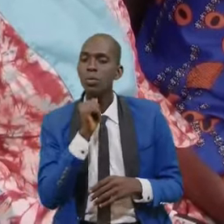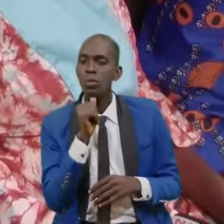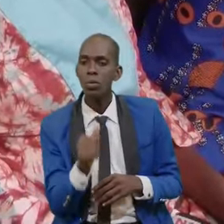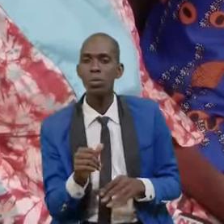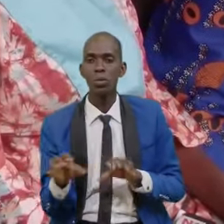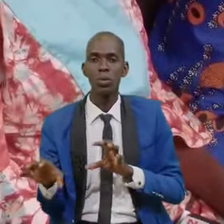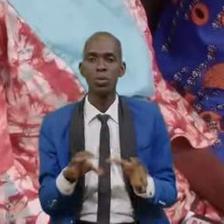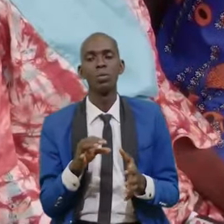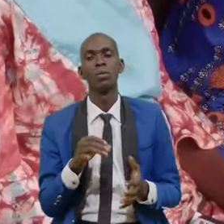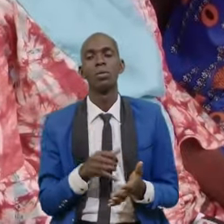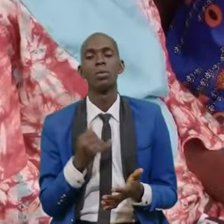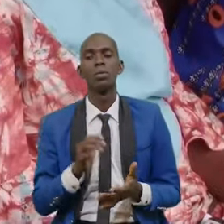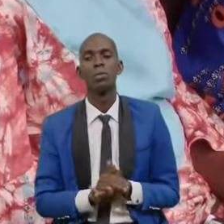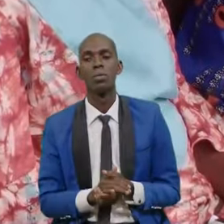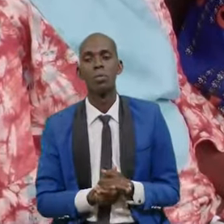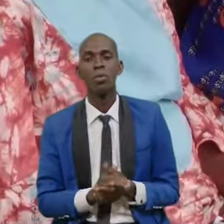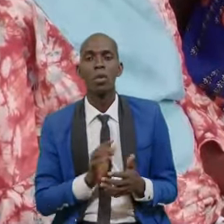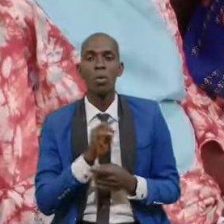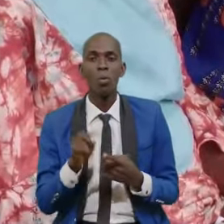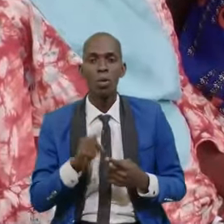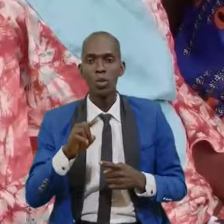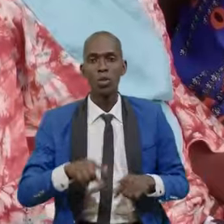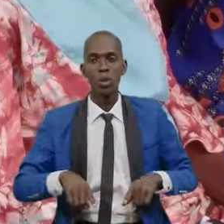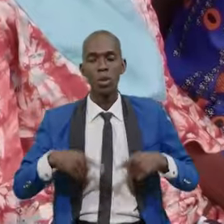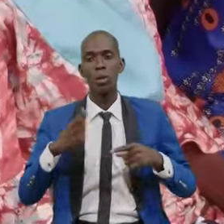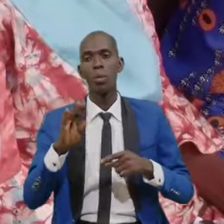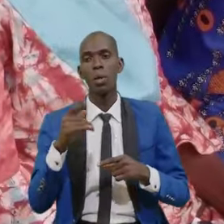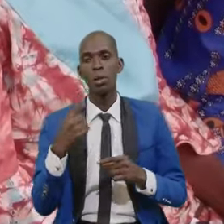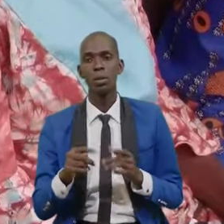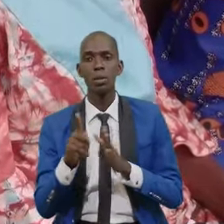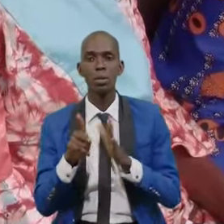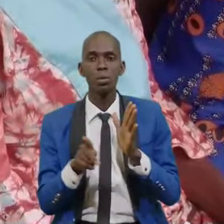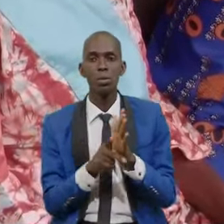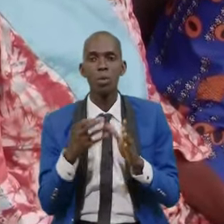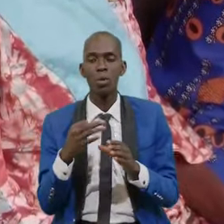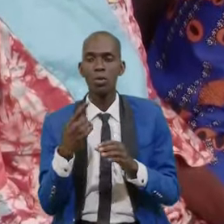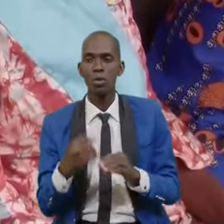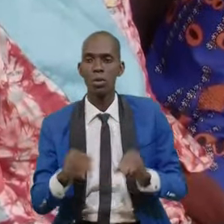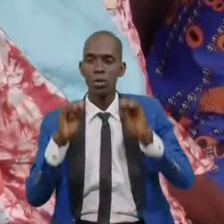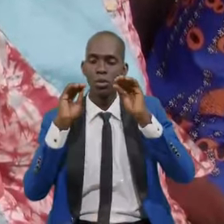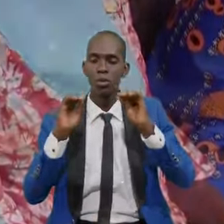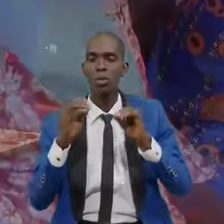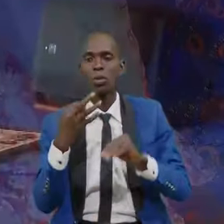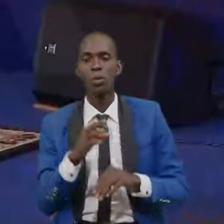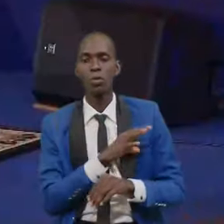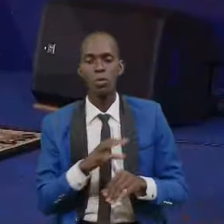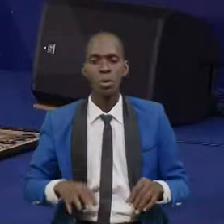do. You know, when you live by the principle of the doctrine of Christ, it keeps